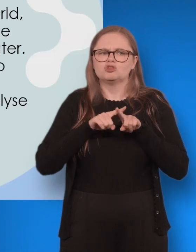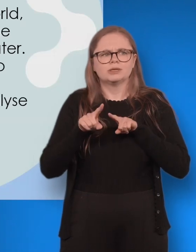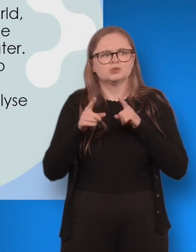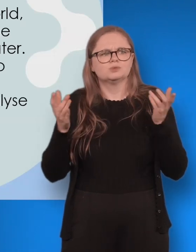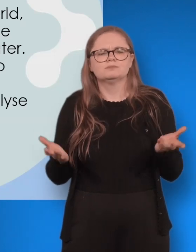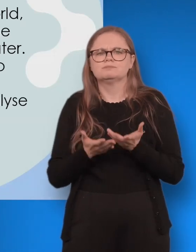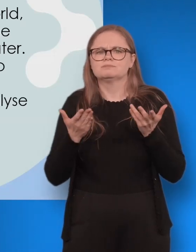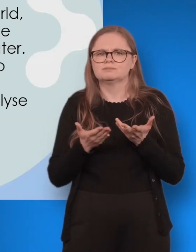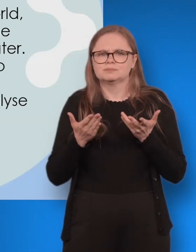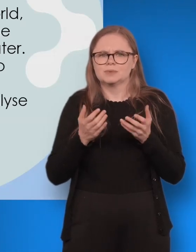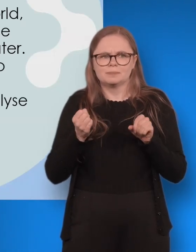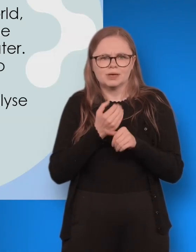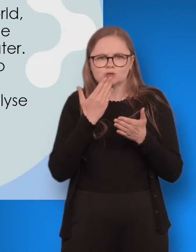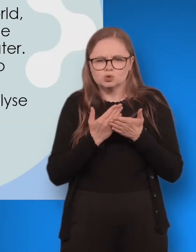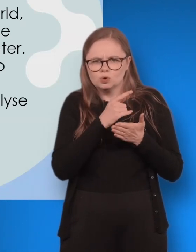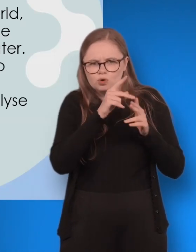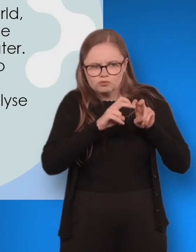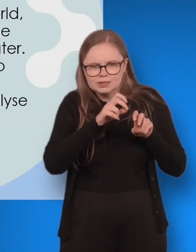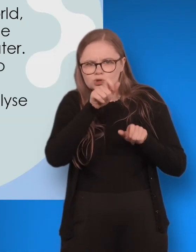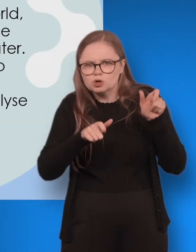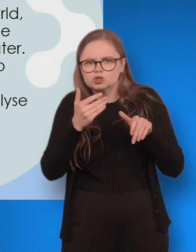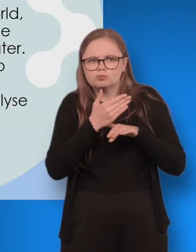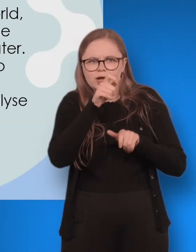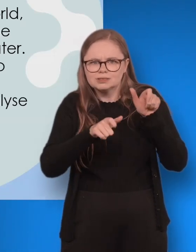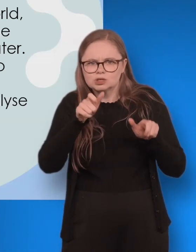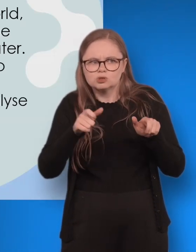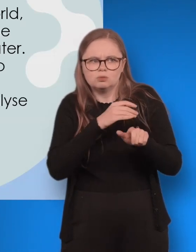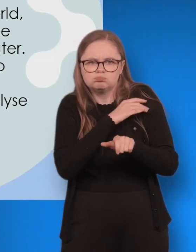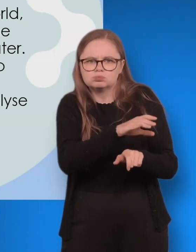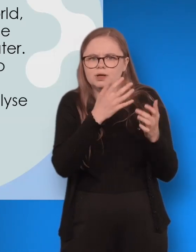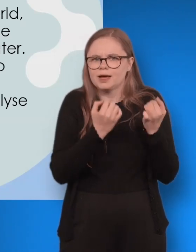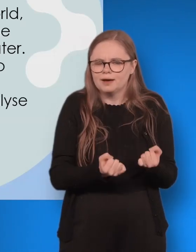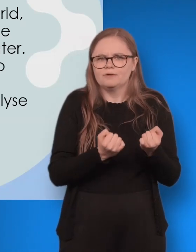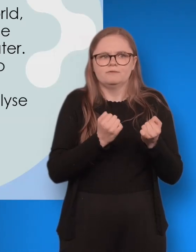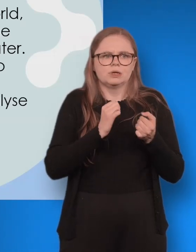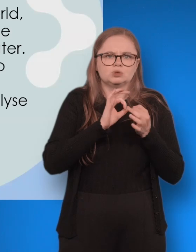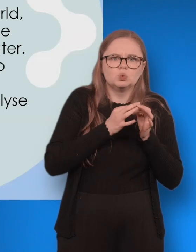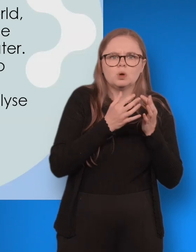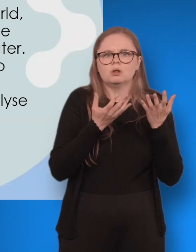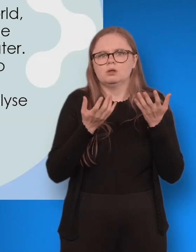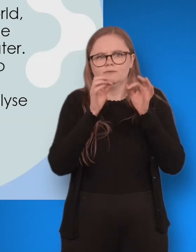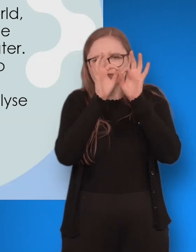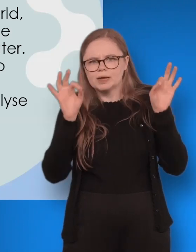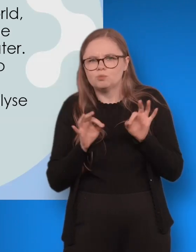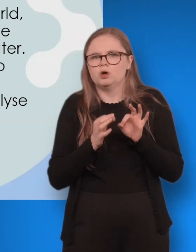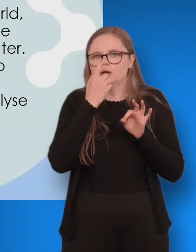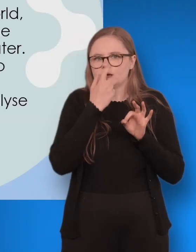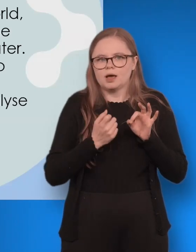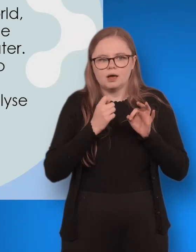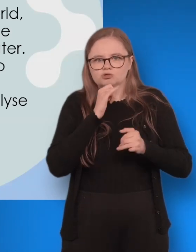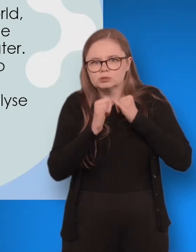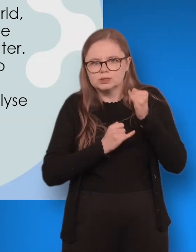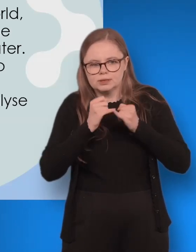equipping researchers and practitioners with the tools, the frameworks, the approaches necessary to critically analyse and address EDI